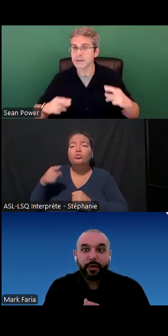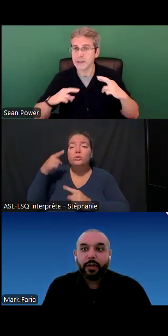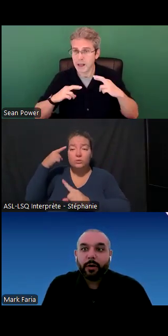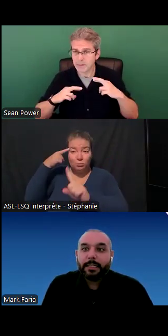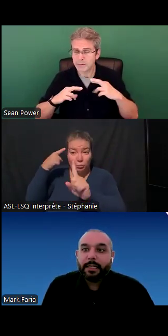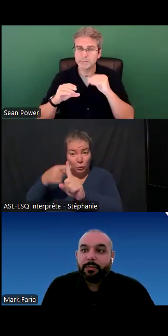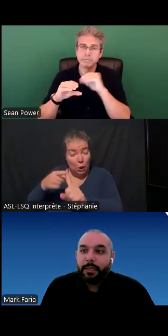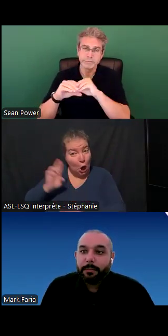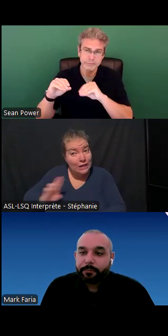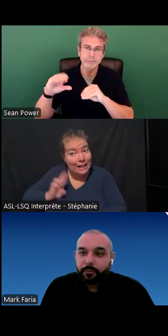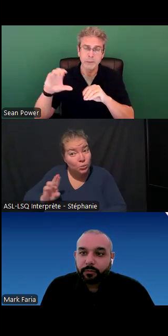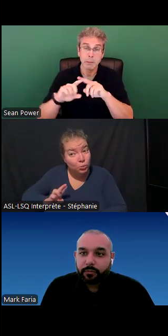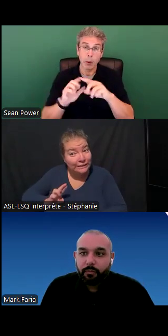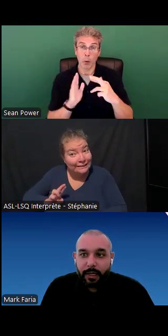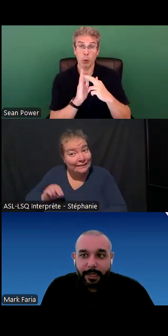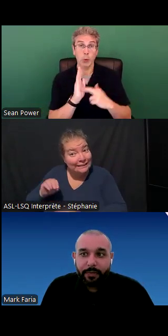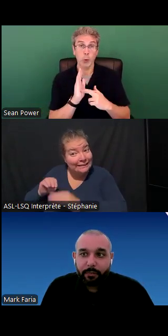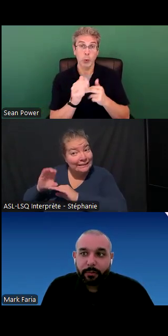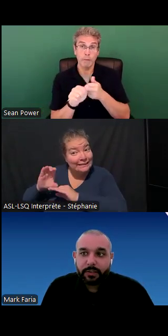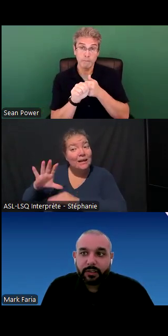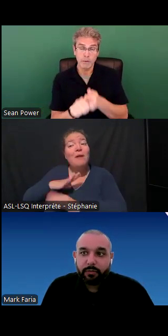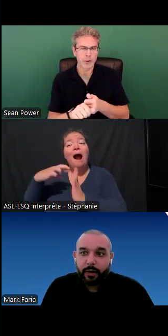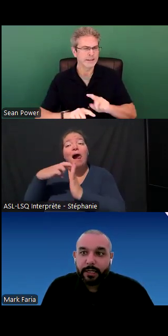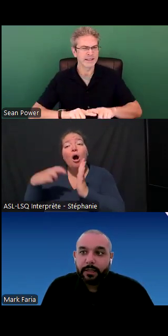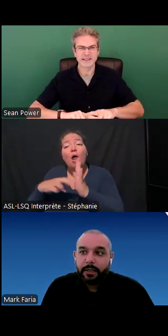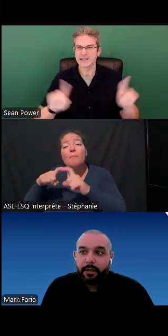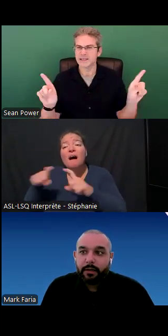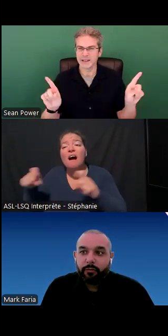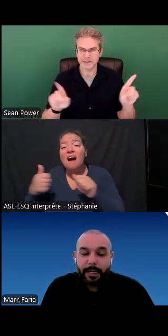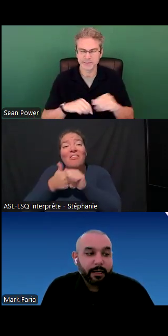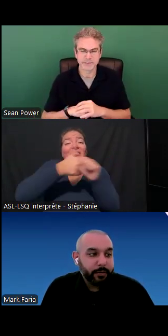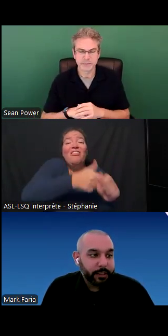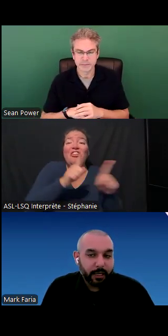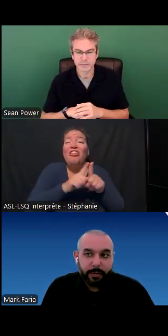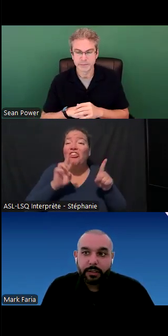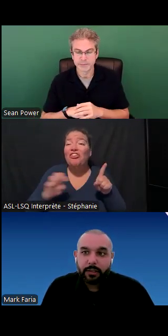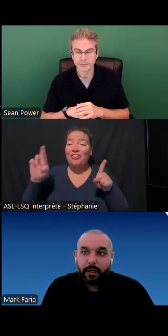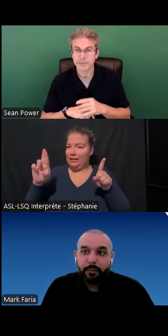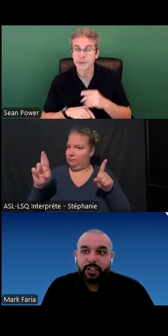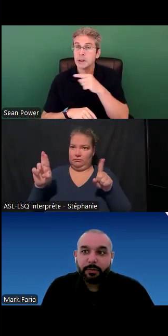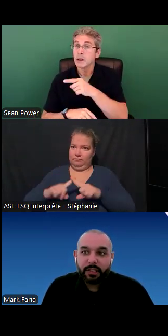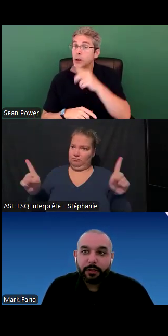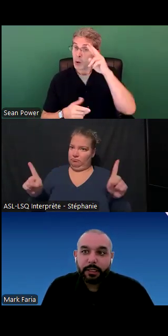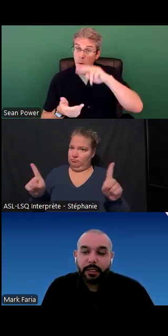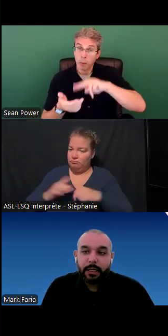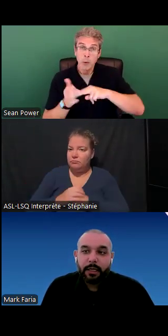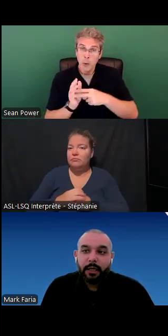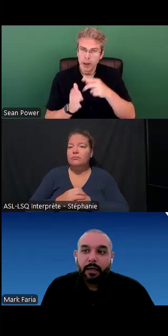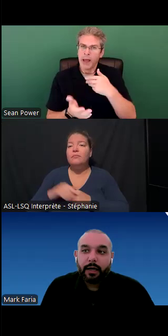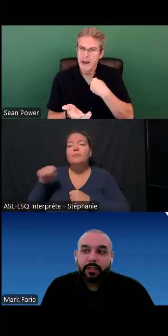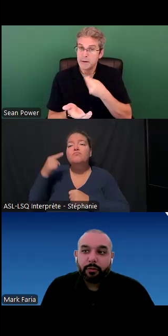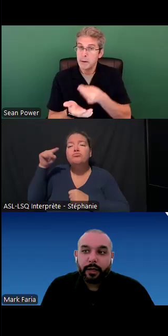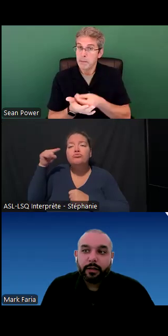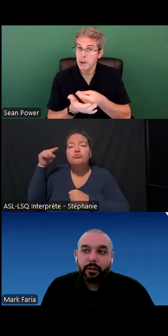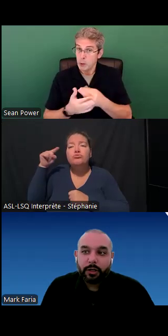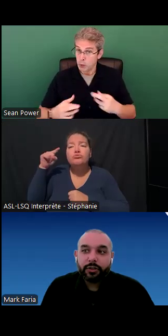So with the RDSP, again, the purpose is to provide income in retirement, but it's specifically